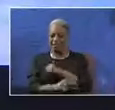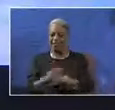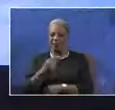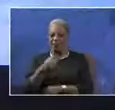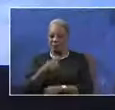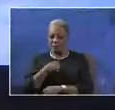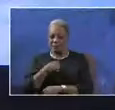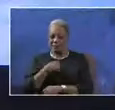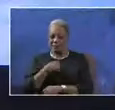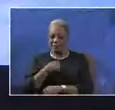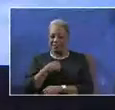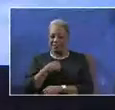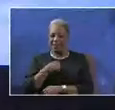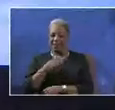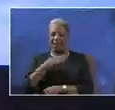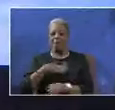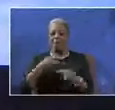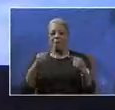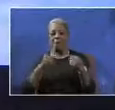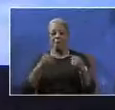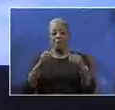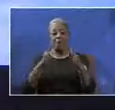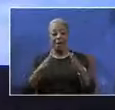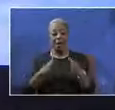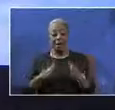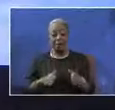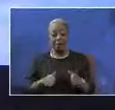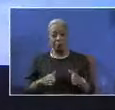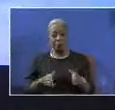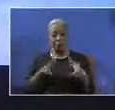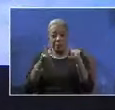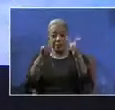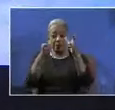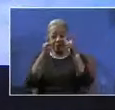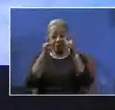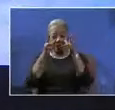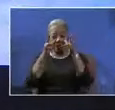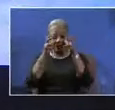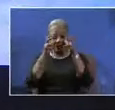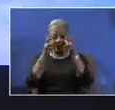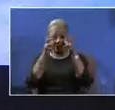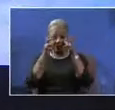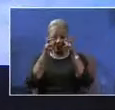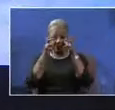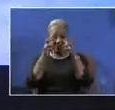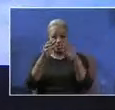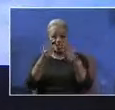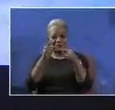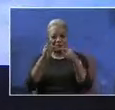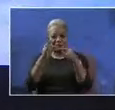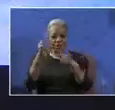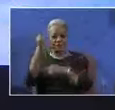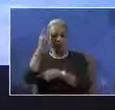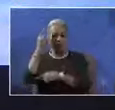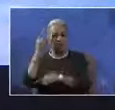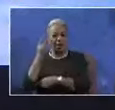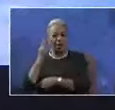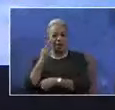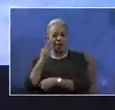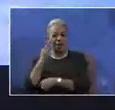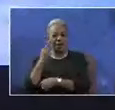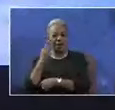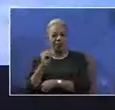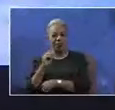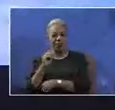very important point, especially for parents or anyone who has to do the work of